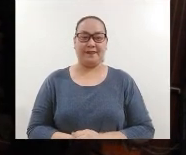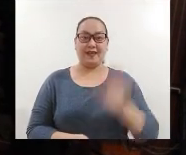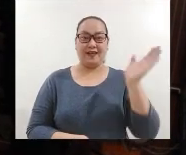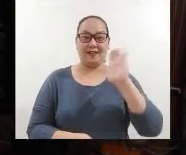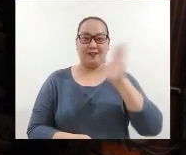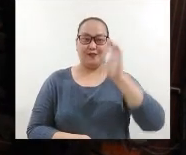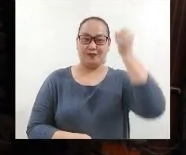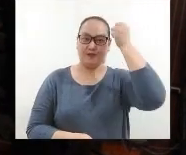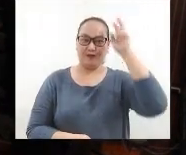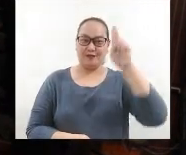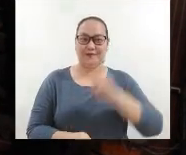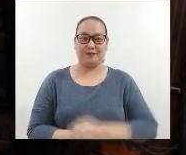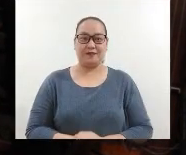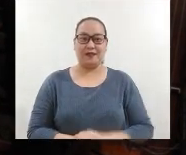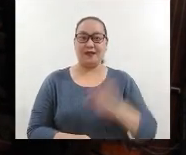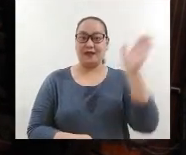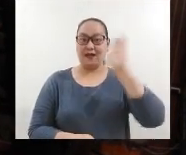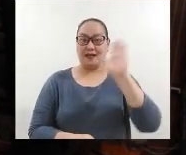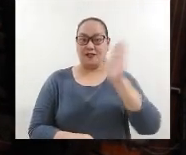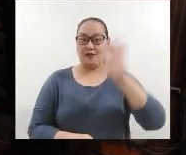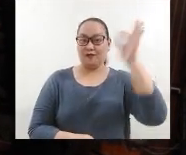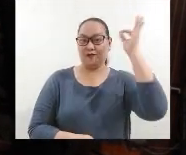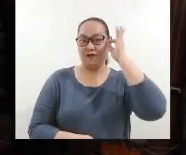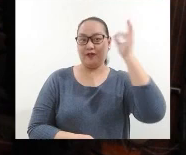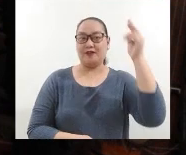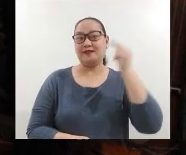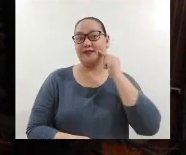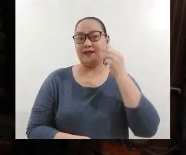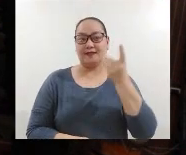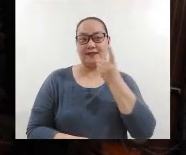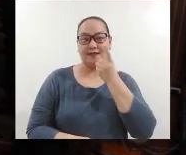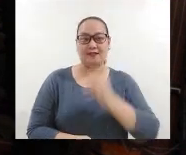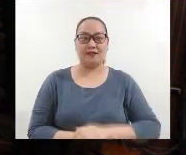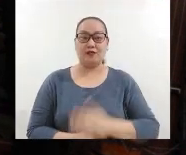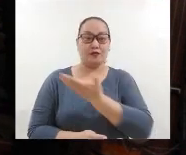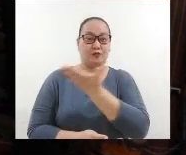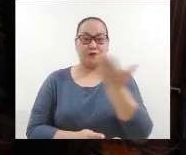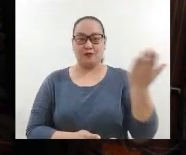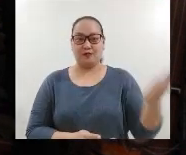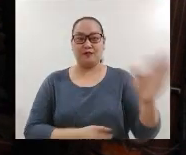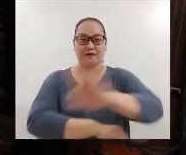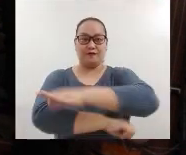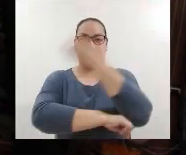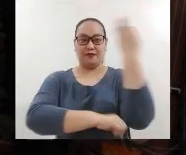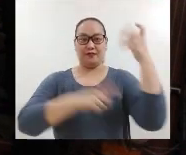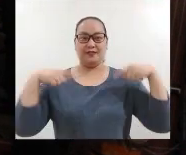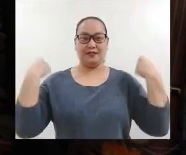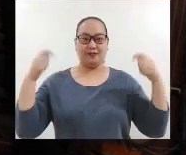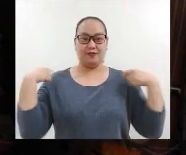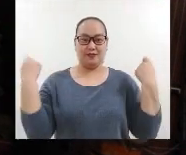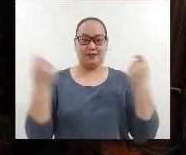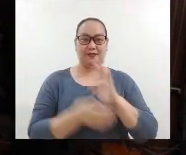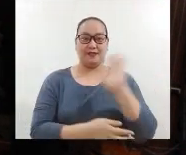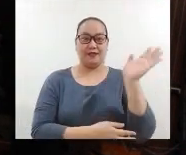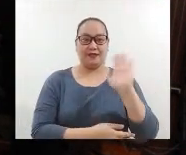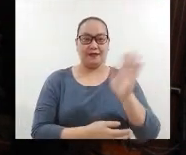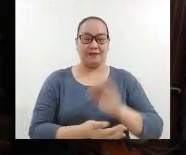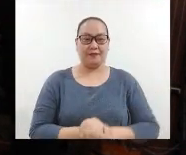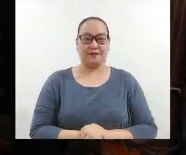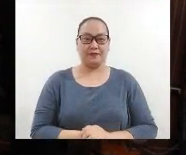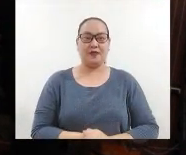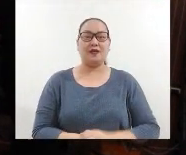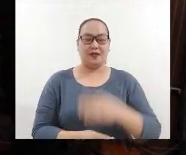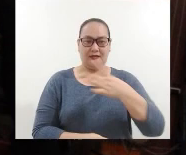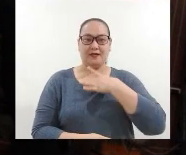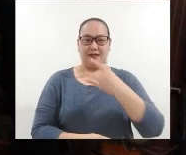Hello, sir. Hello, Fer, Nan, Dino, and to our Fernandino Teens. Hello, sir. Gusto po